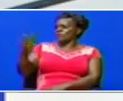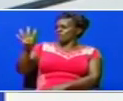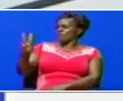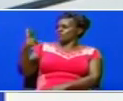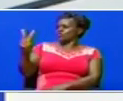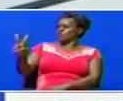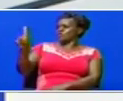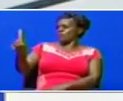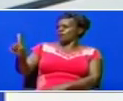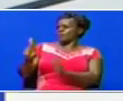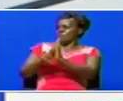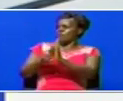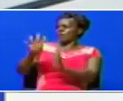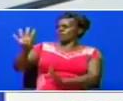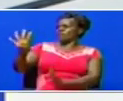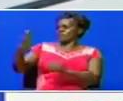24,421, representing